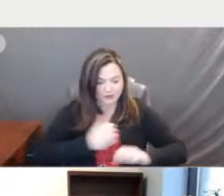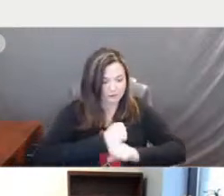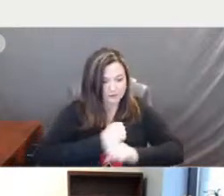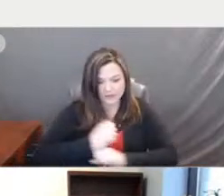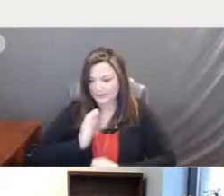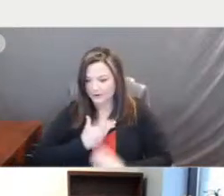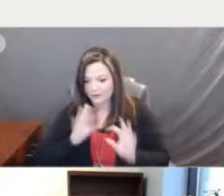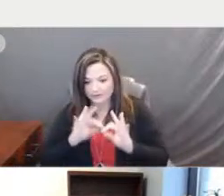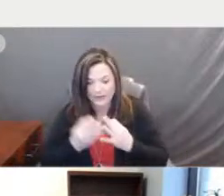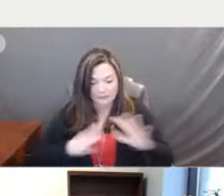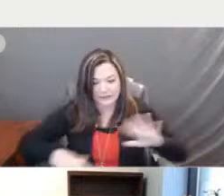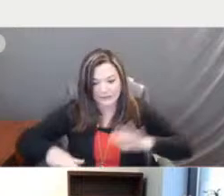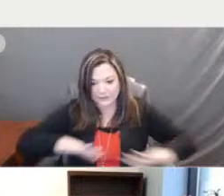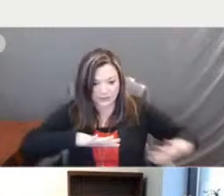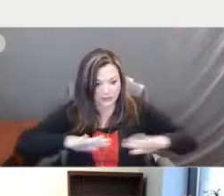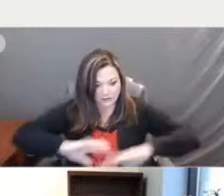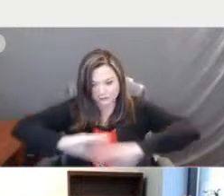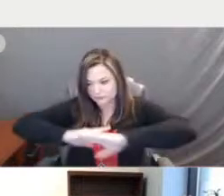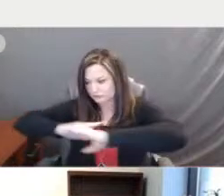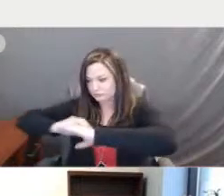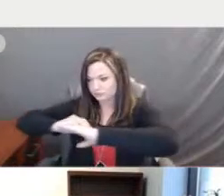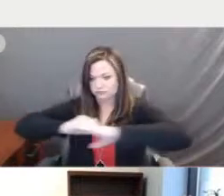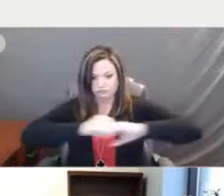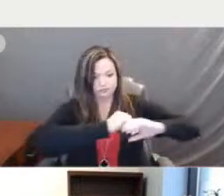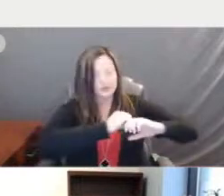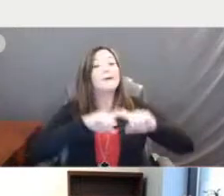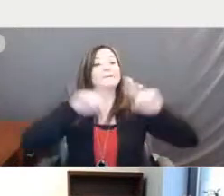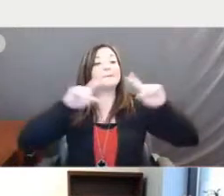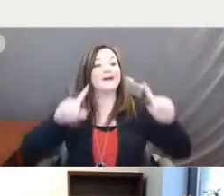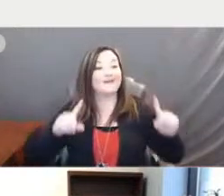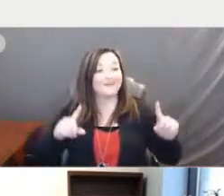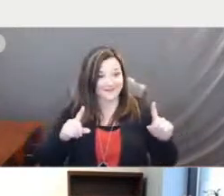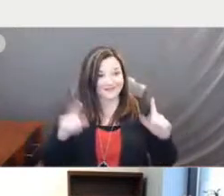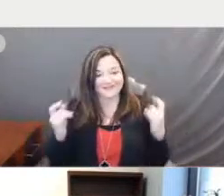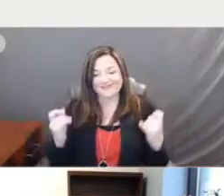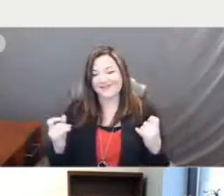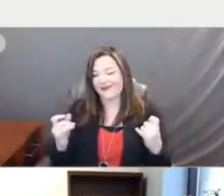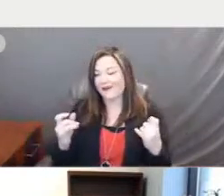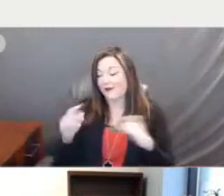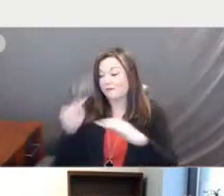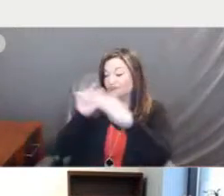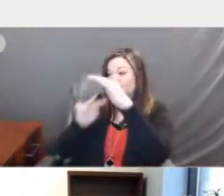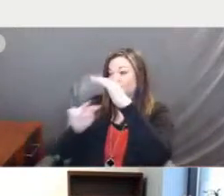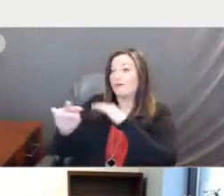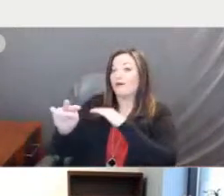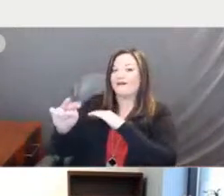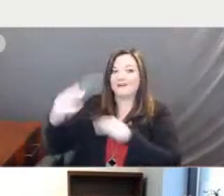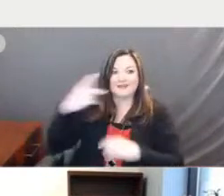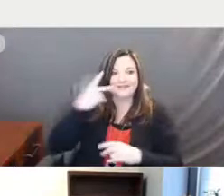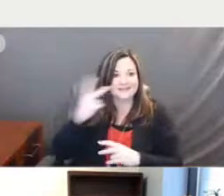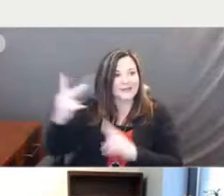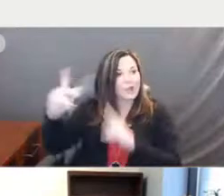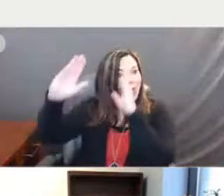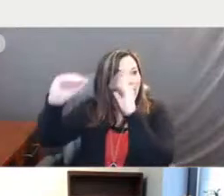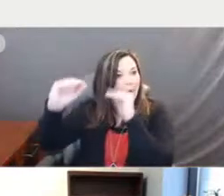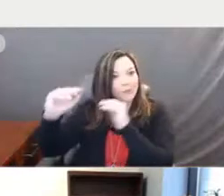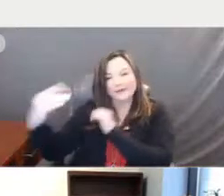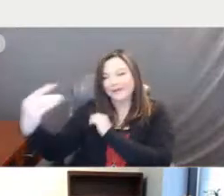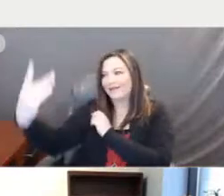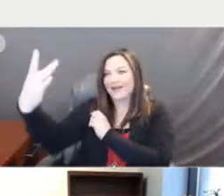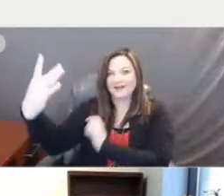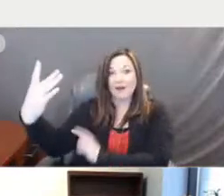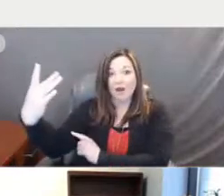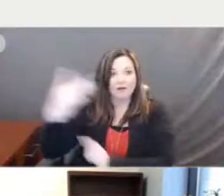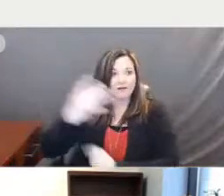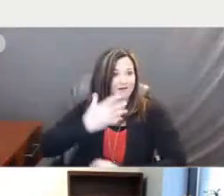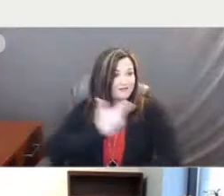families and everybody around us. But there is light at the end of this tunnel, and with the vaccines coming